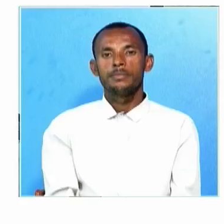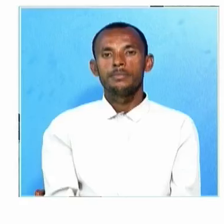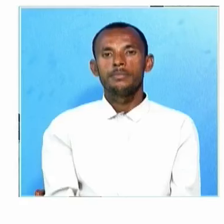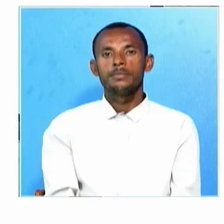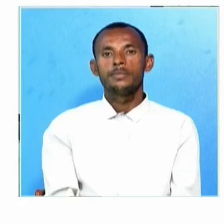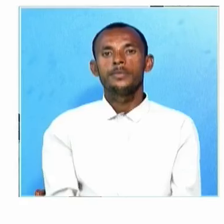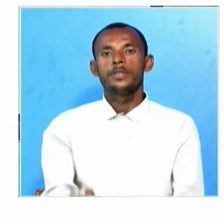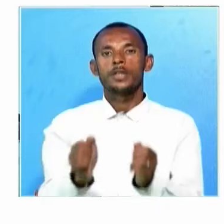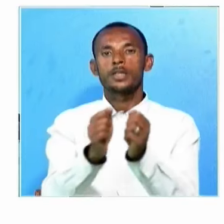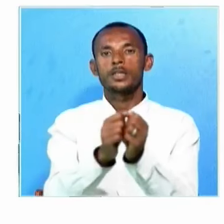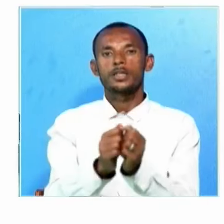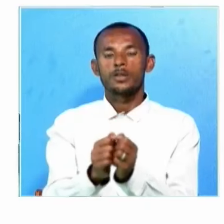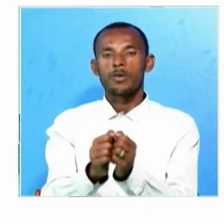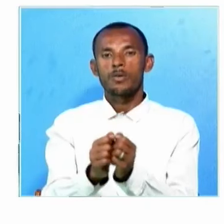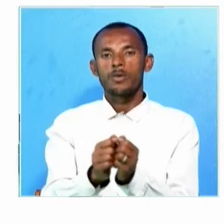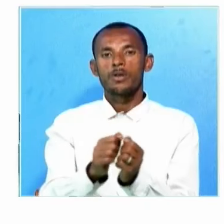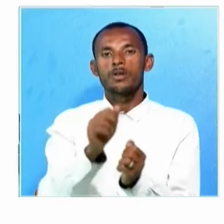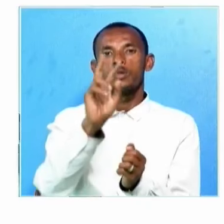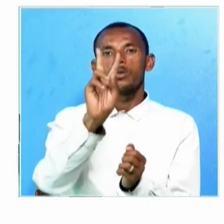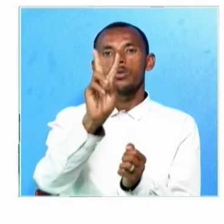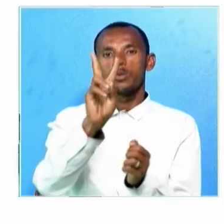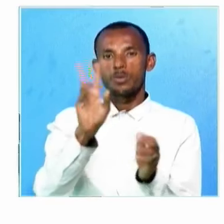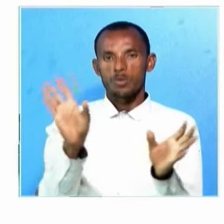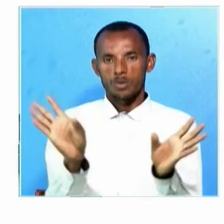the intersection of